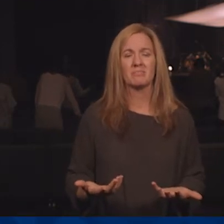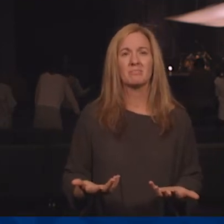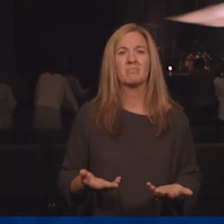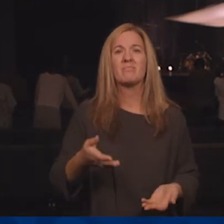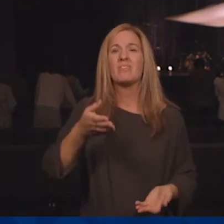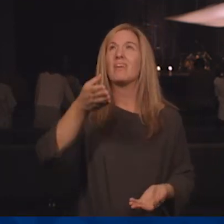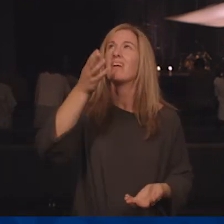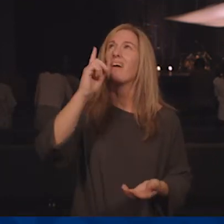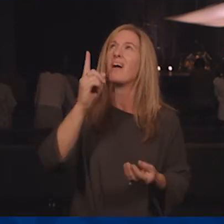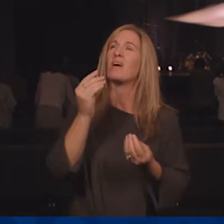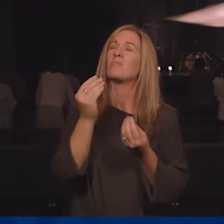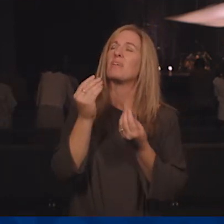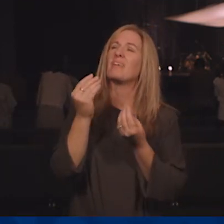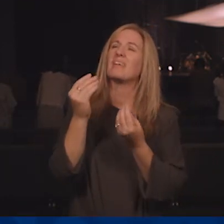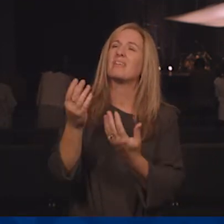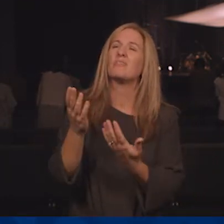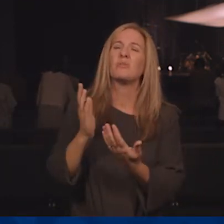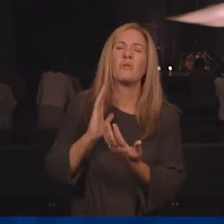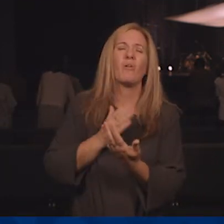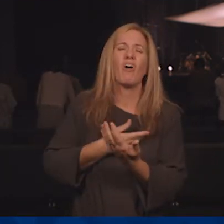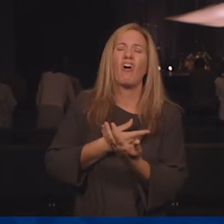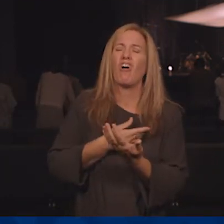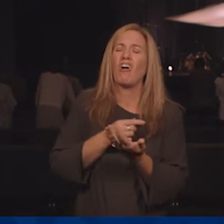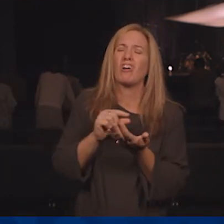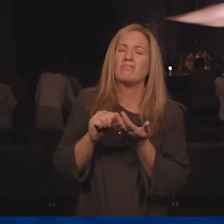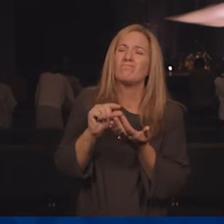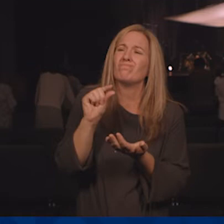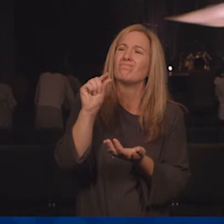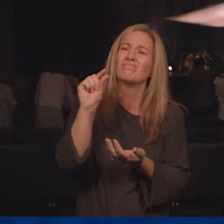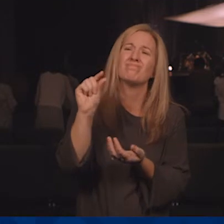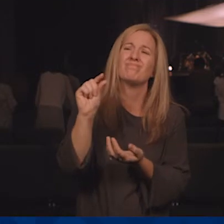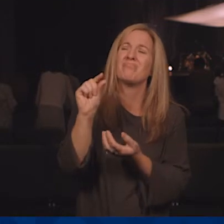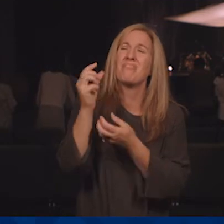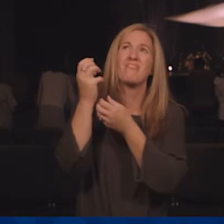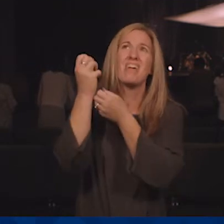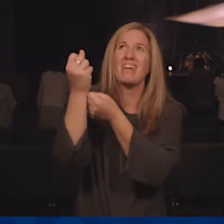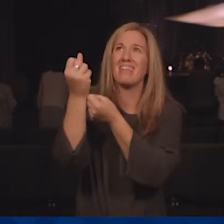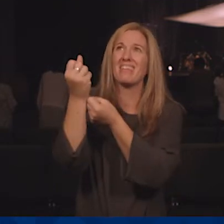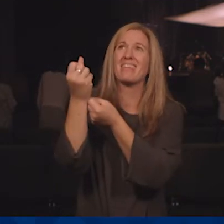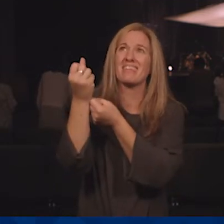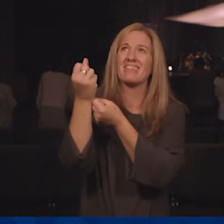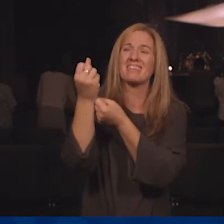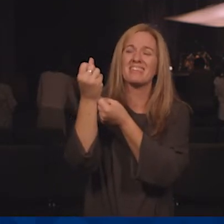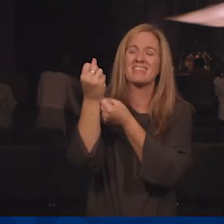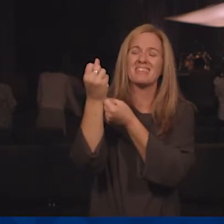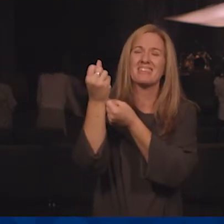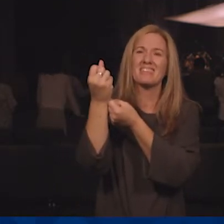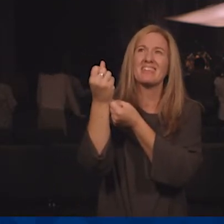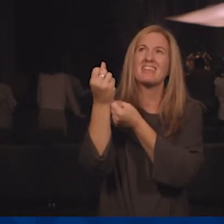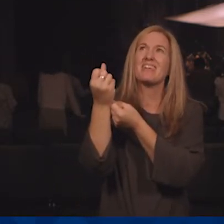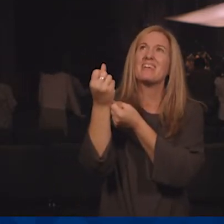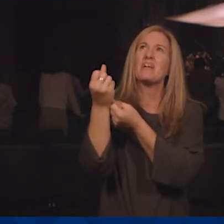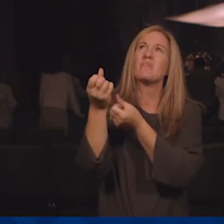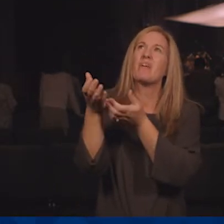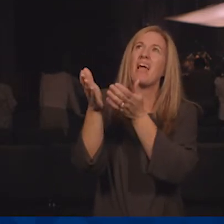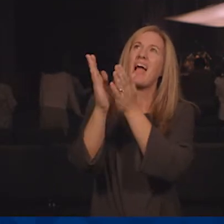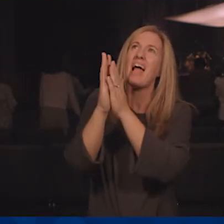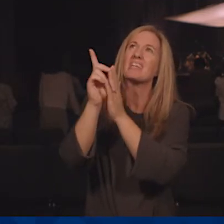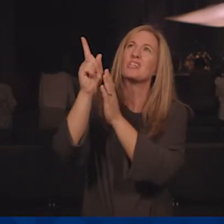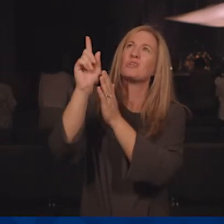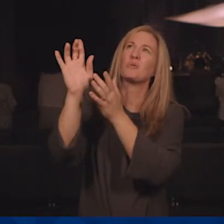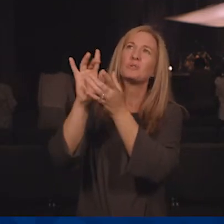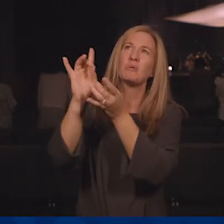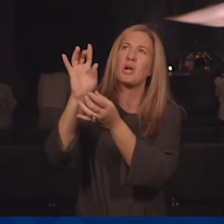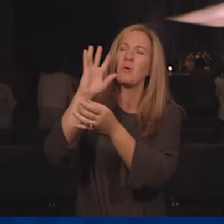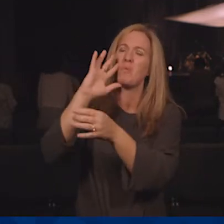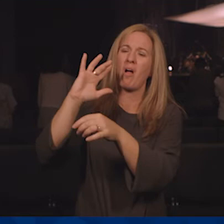God, we give you our small, tiny, little bitty gift of faith. And we ask that you would set it on fire with your